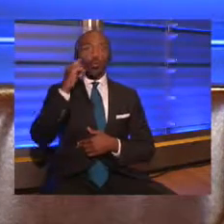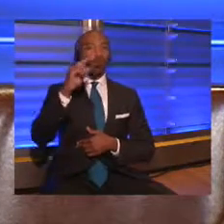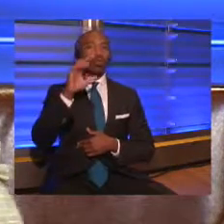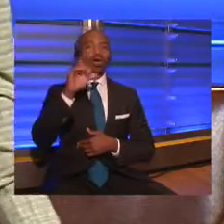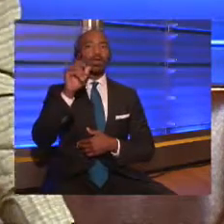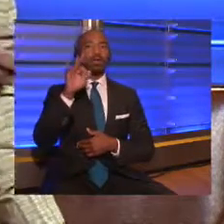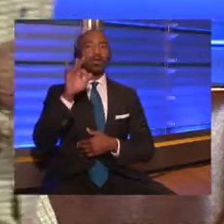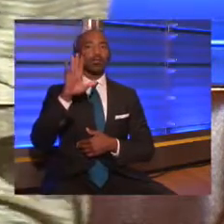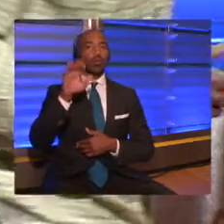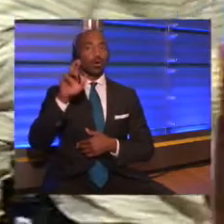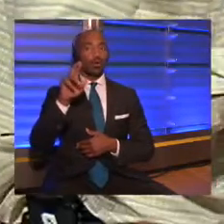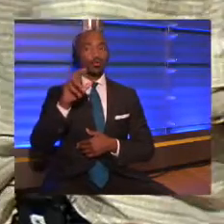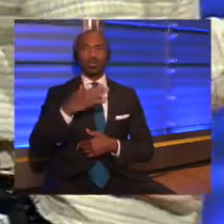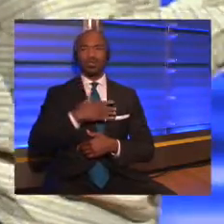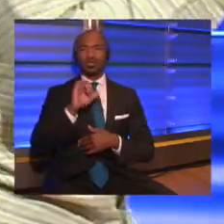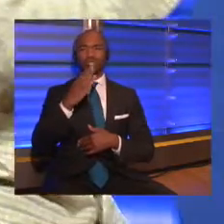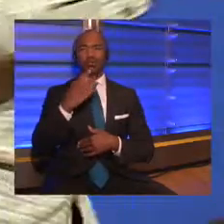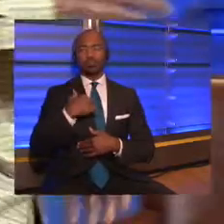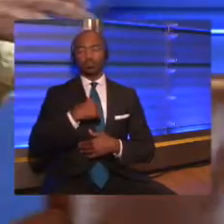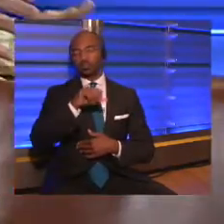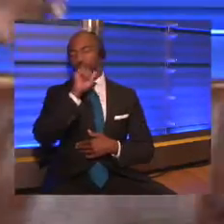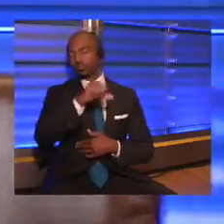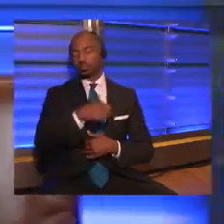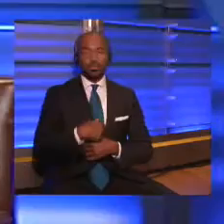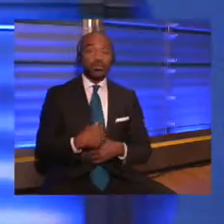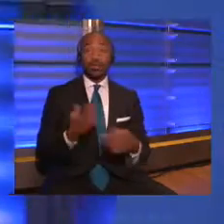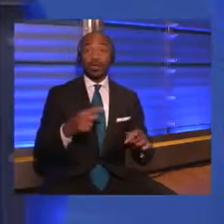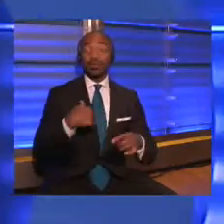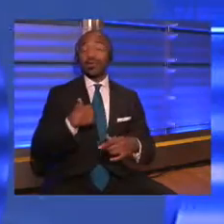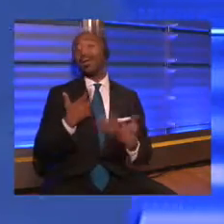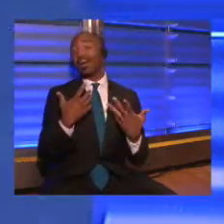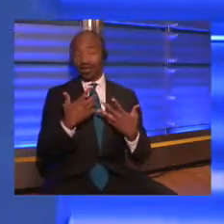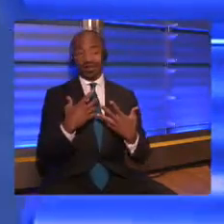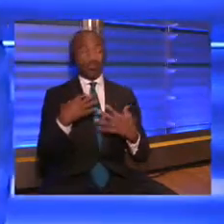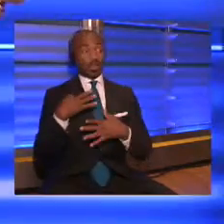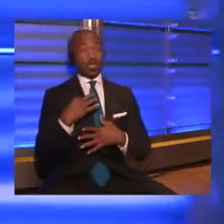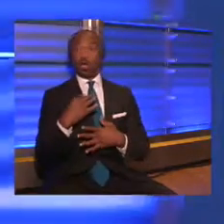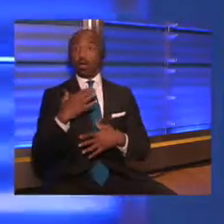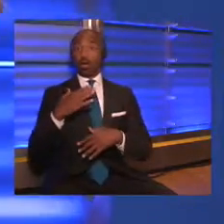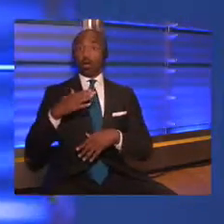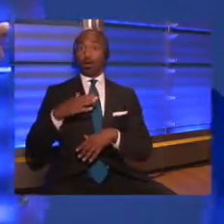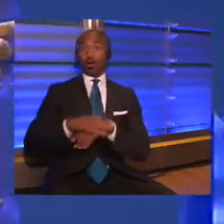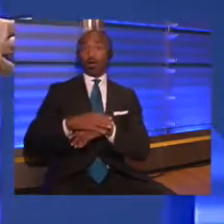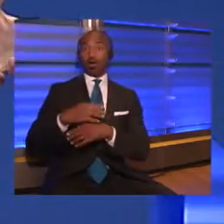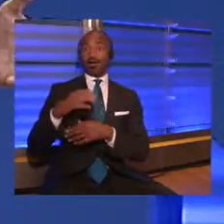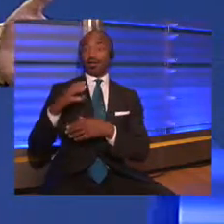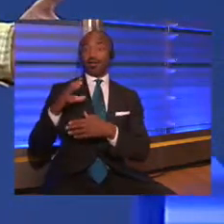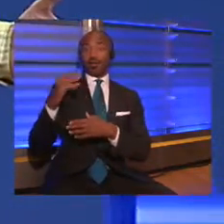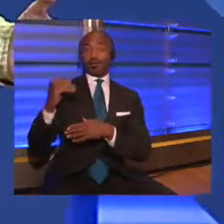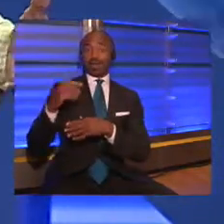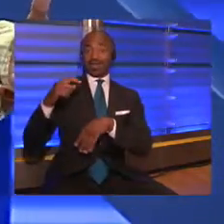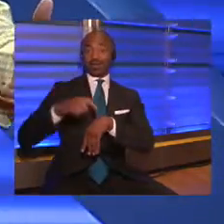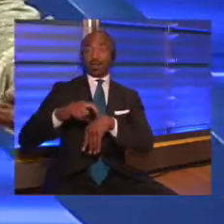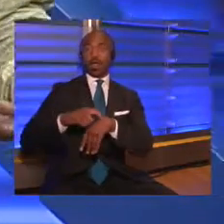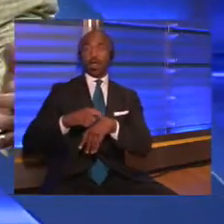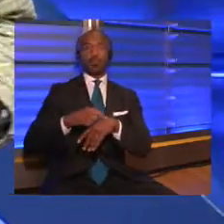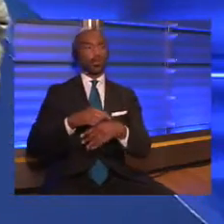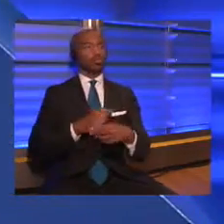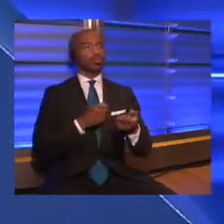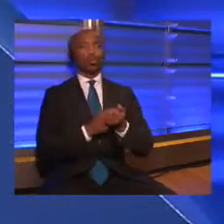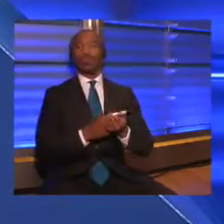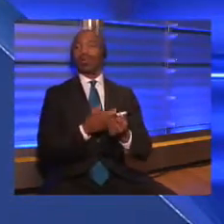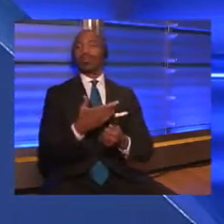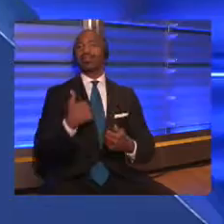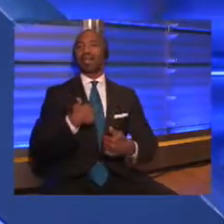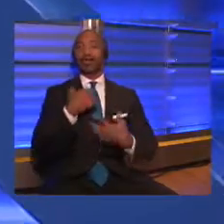the things I appreciate most about it is that I get to volunteer on company time for causes that I care about. And for me, it's